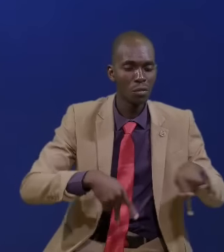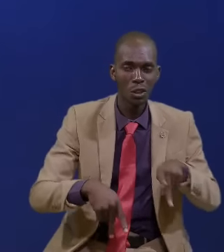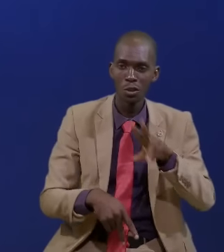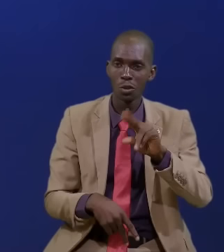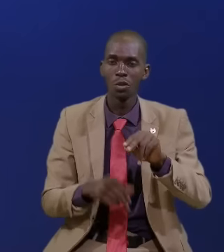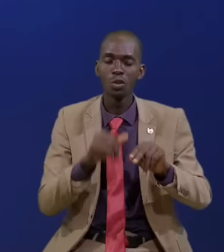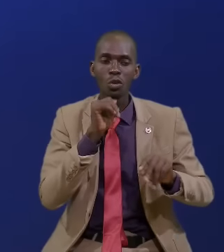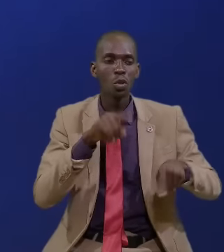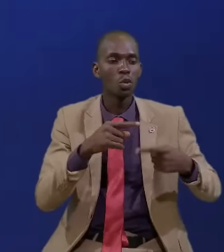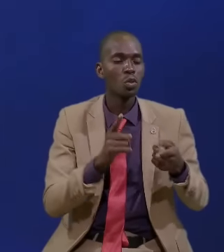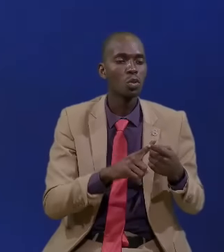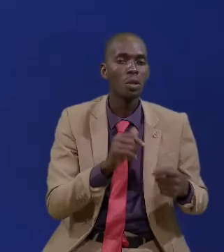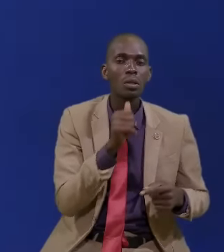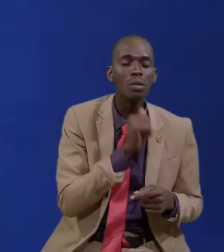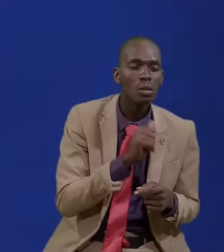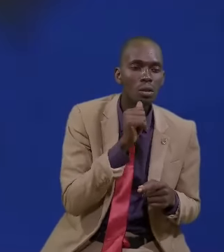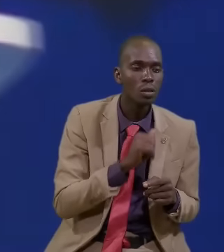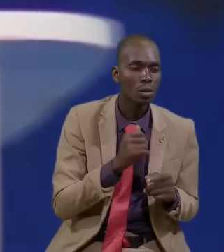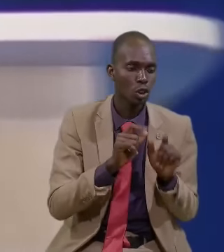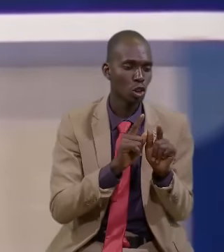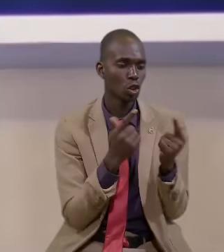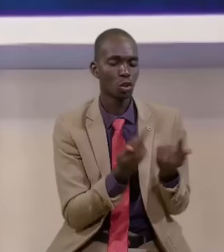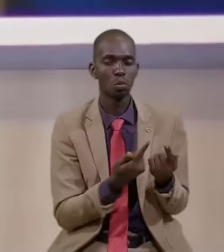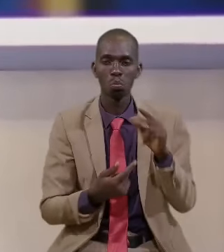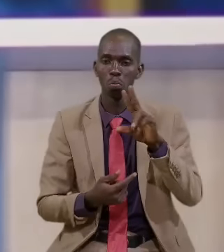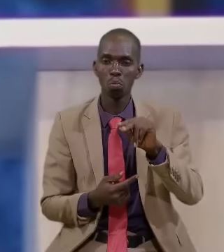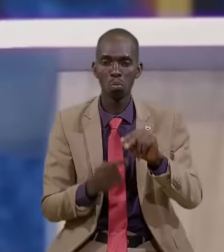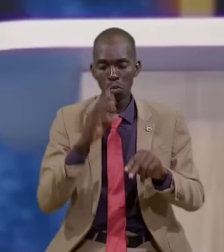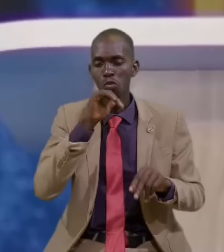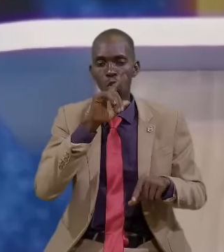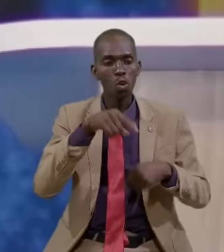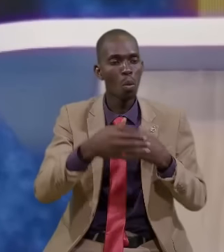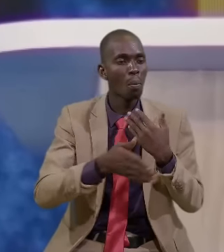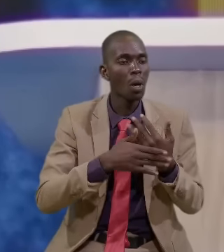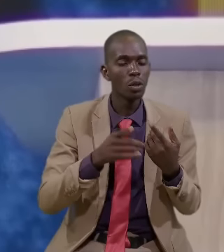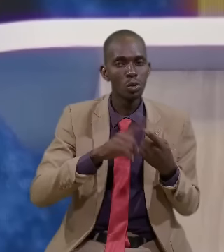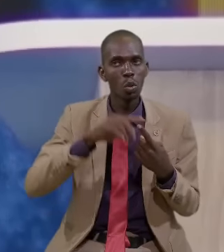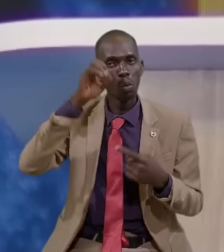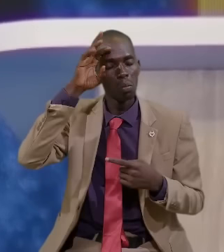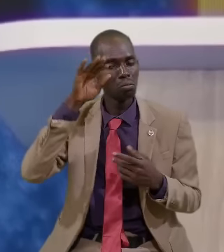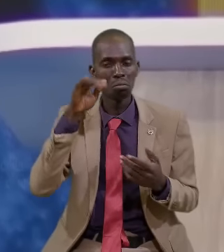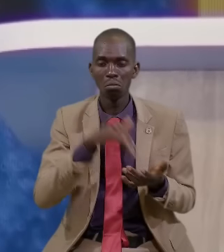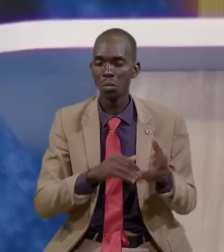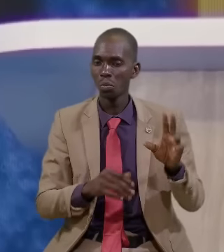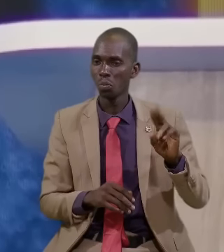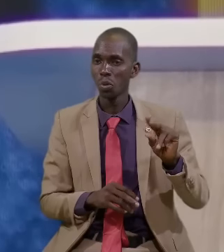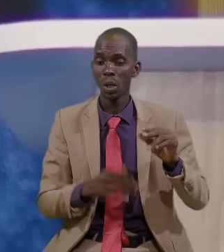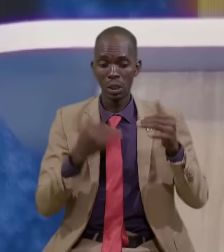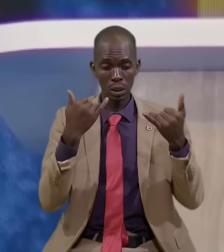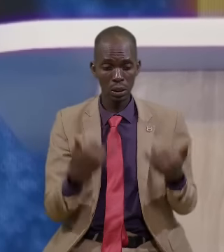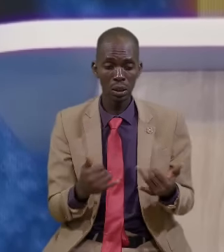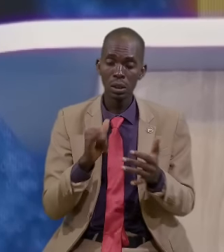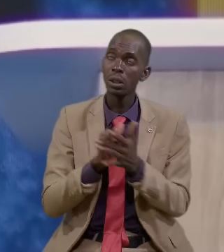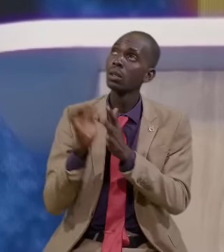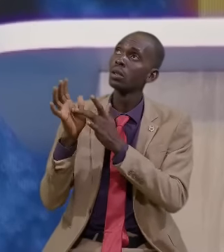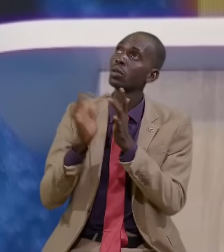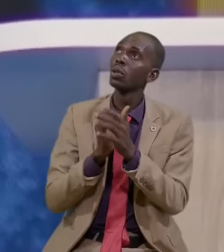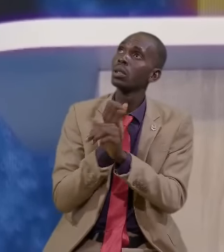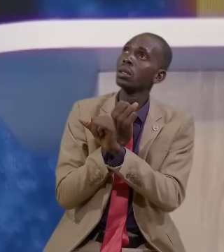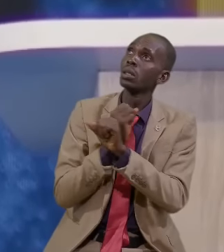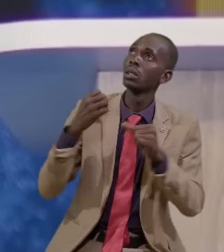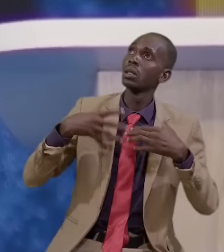to occultism. Didn't go back to herbalism. Now that the Lord Jesus had healed him,